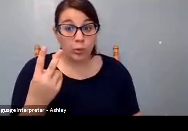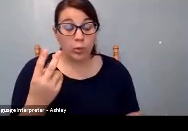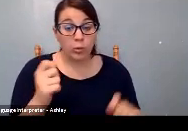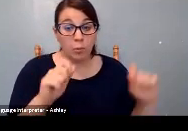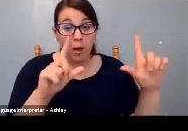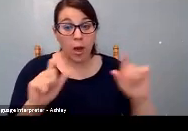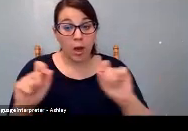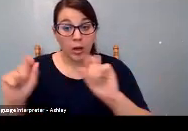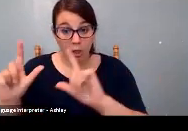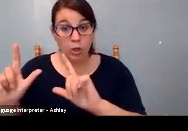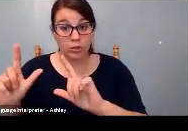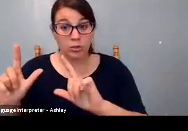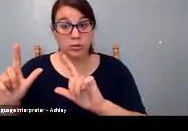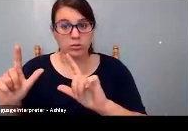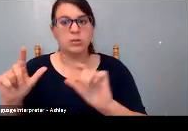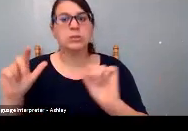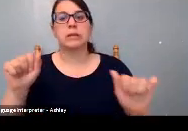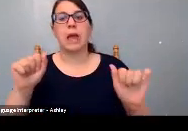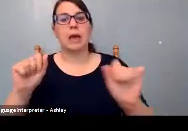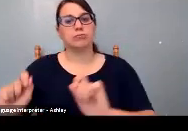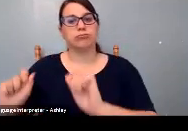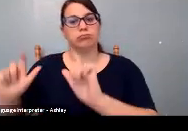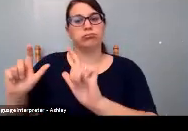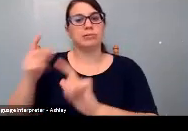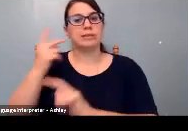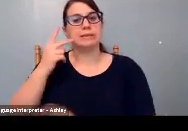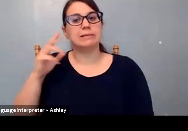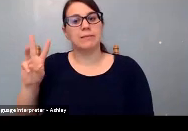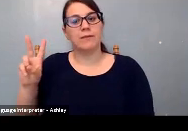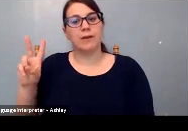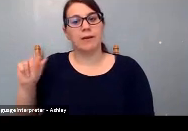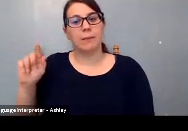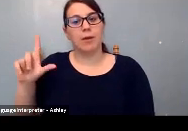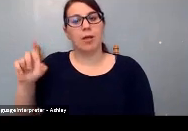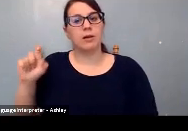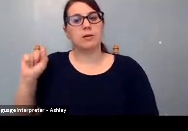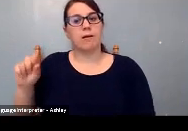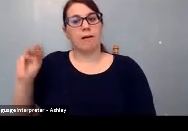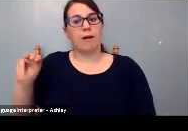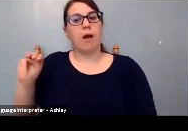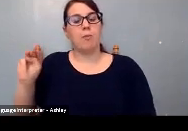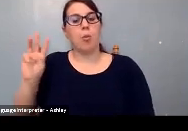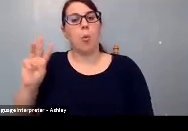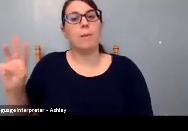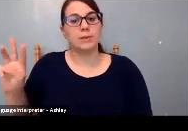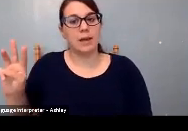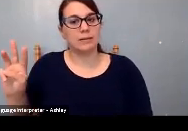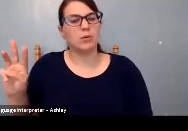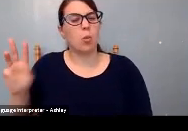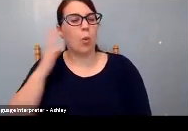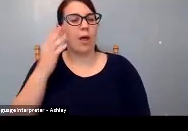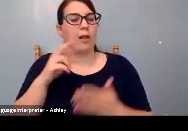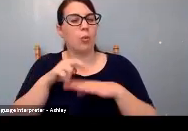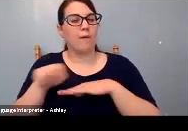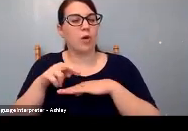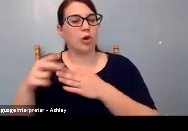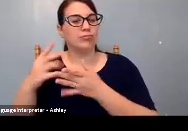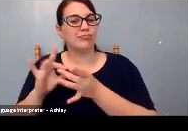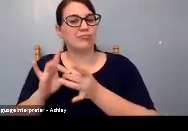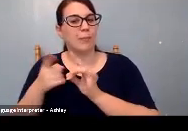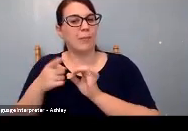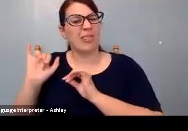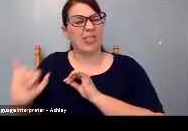at WVABLE.com website. I'll be referring to the site throughout. If there's one thing that you can take away from